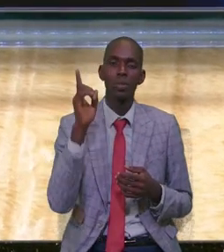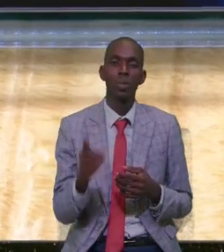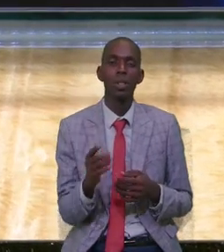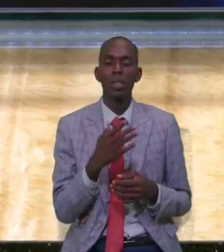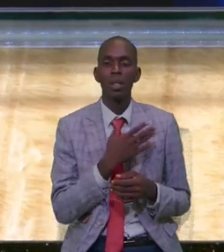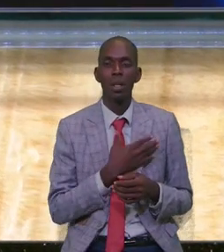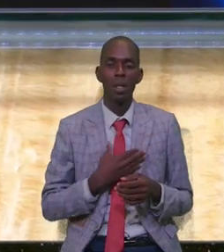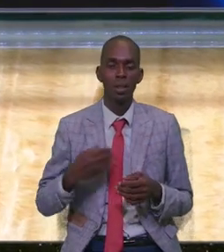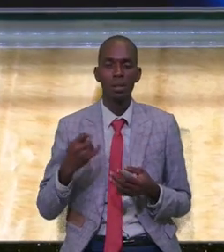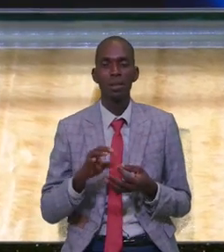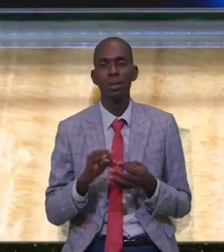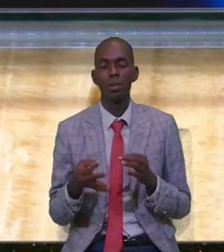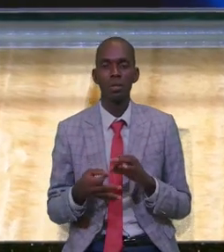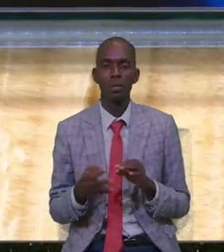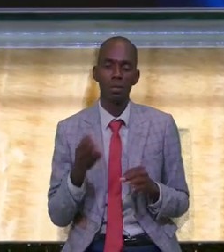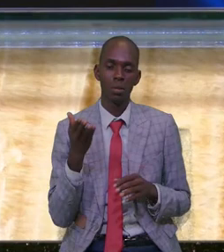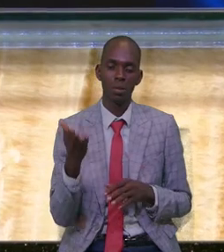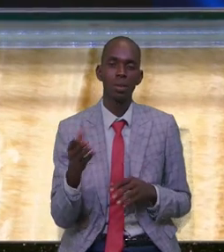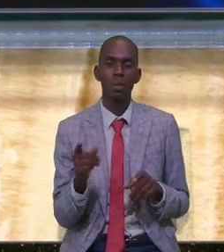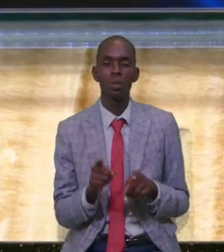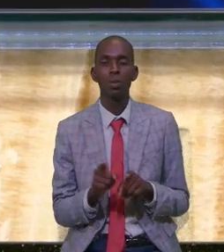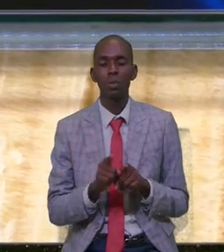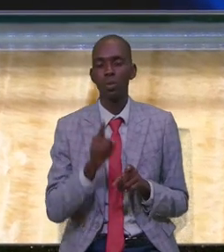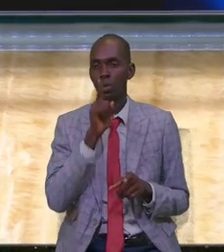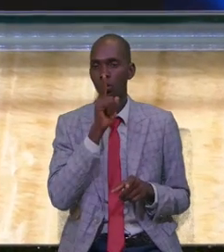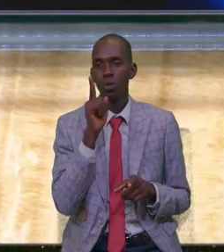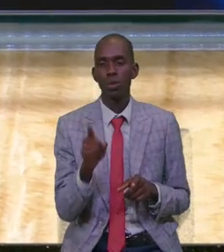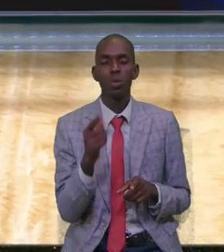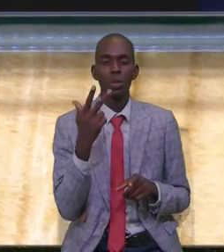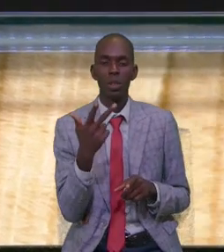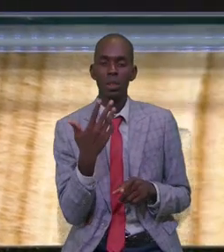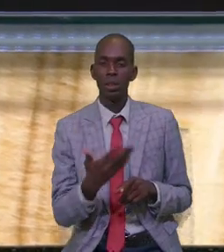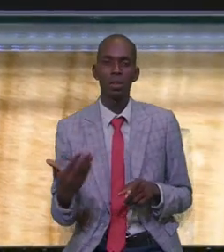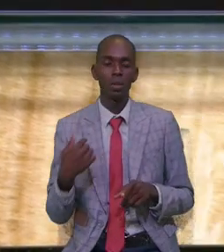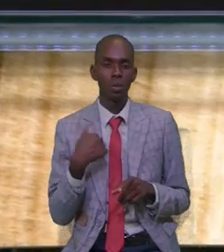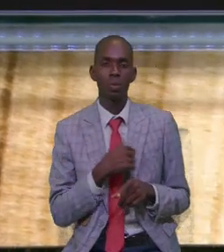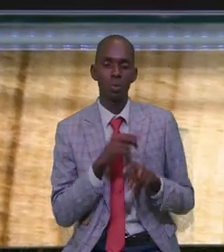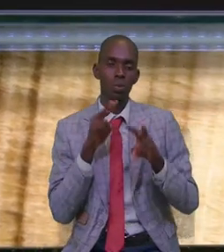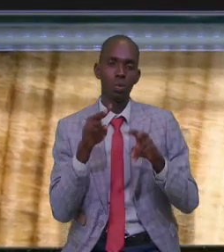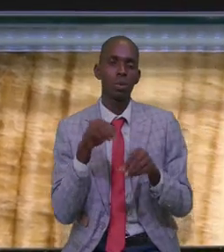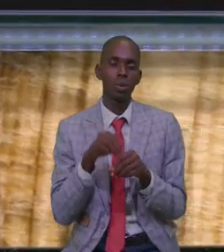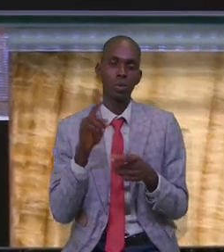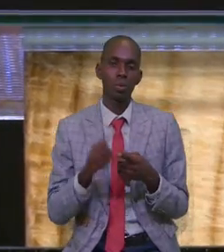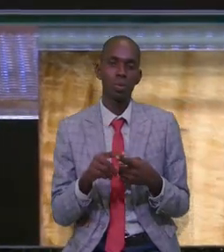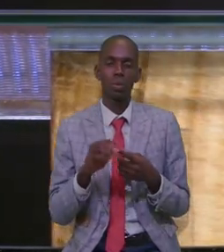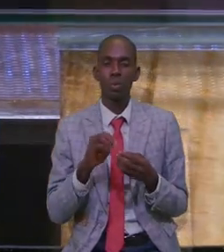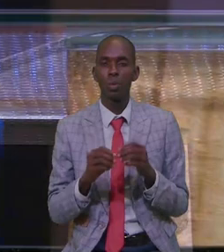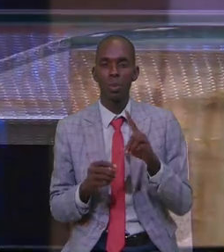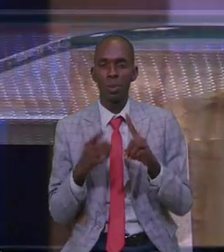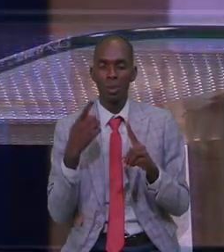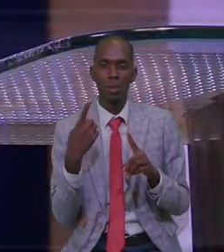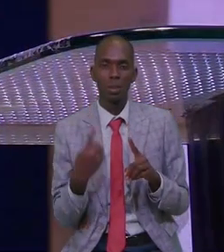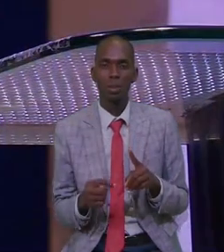the interpretation thereof sure. Three things we're looking at. Number one, the present